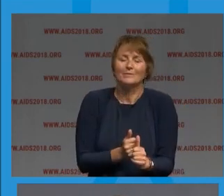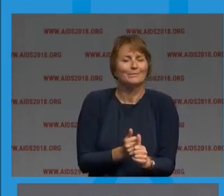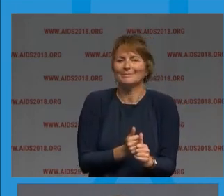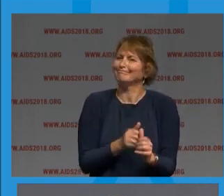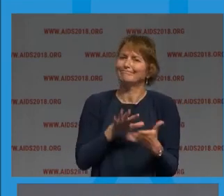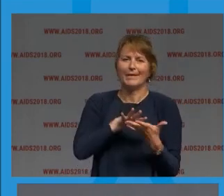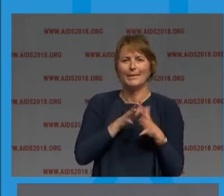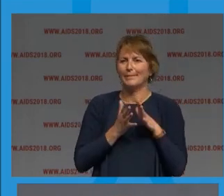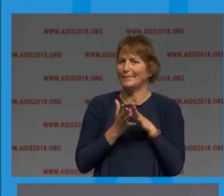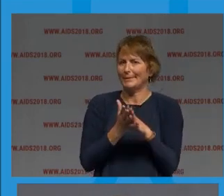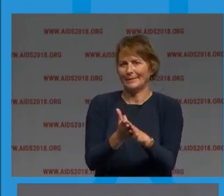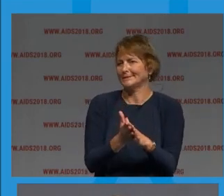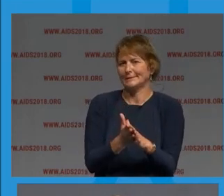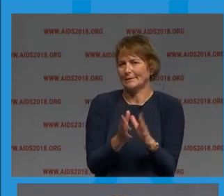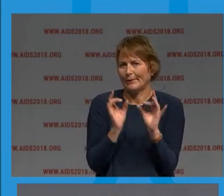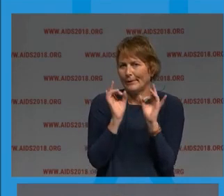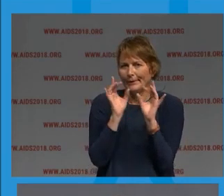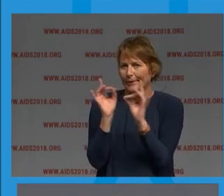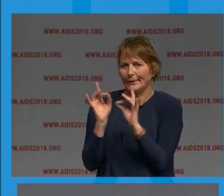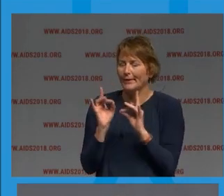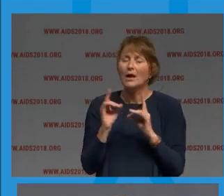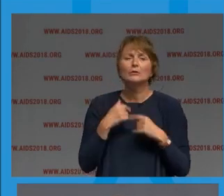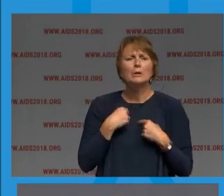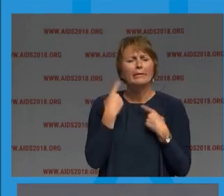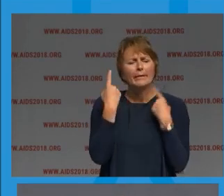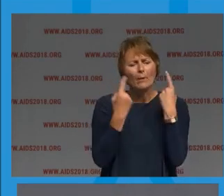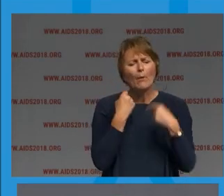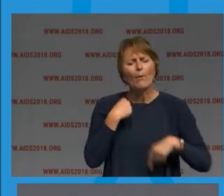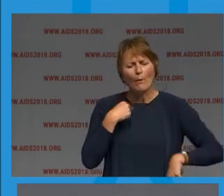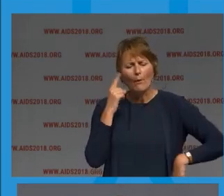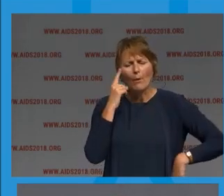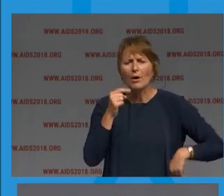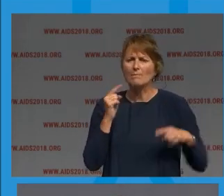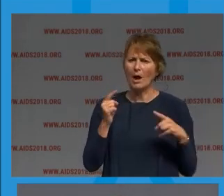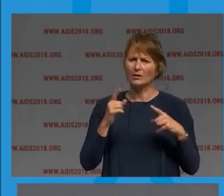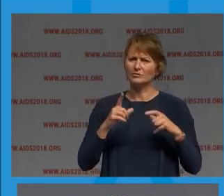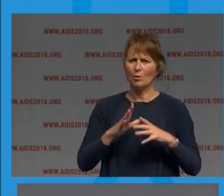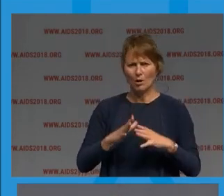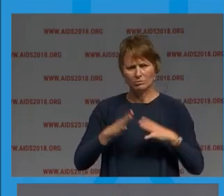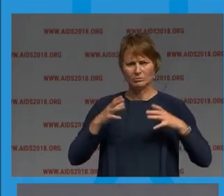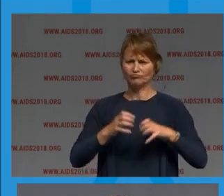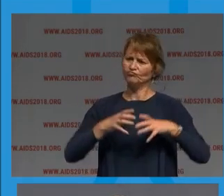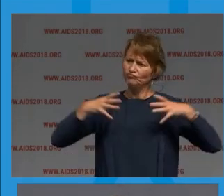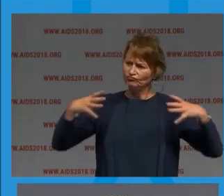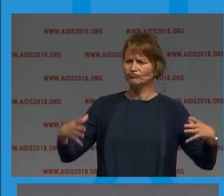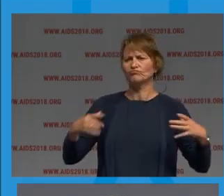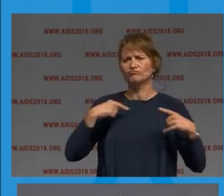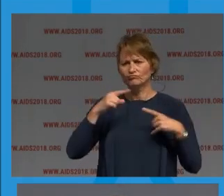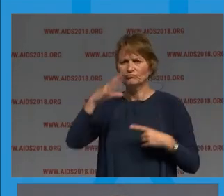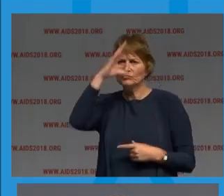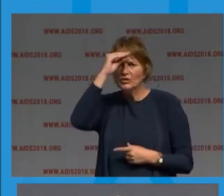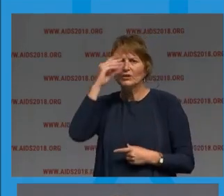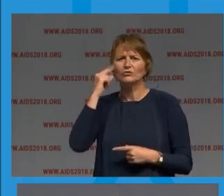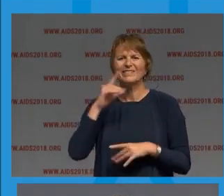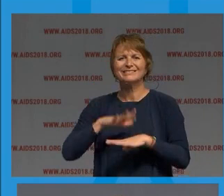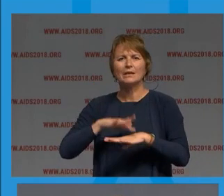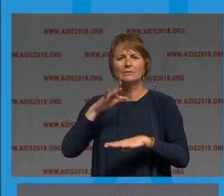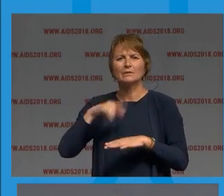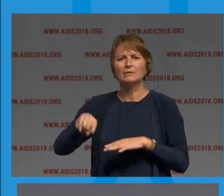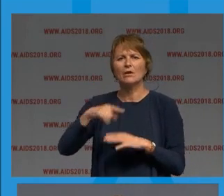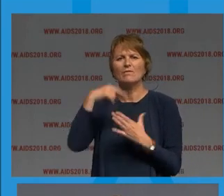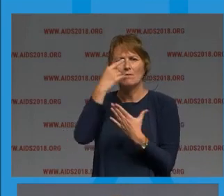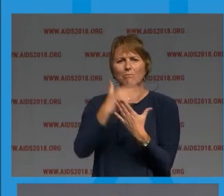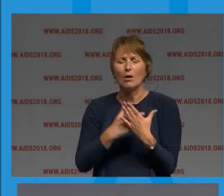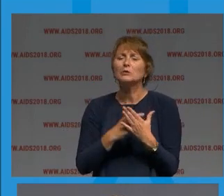behind with little reform and no consideration to scale up gender-sensitive drug policies. A few countries made law